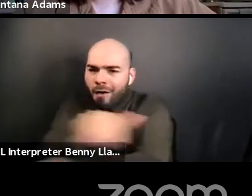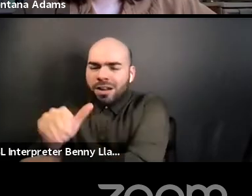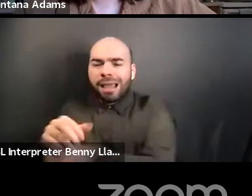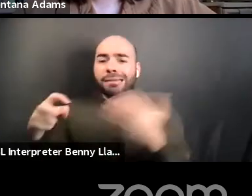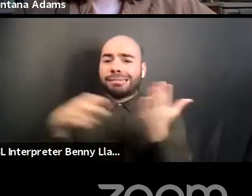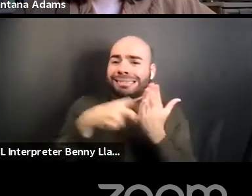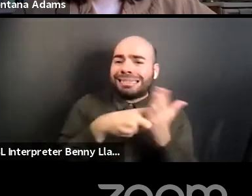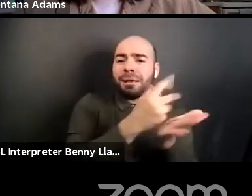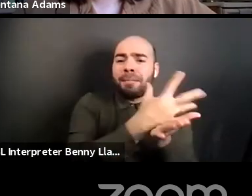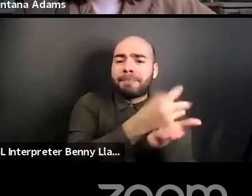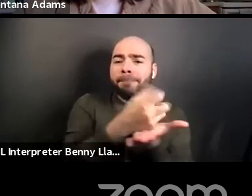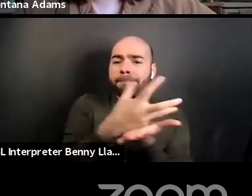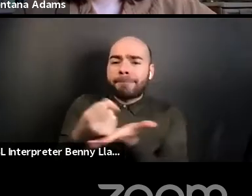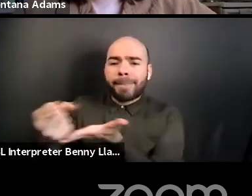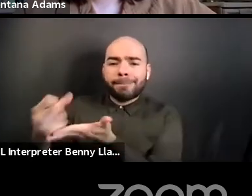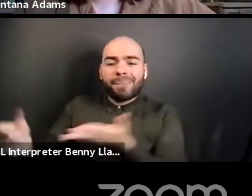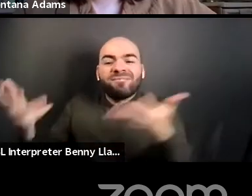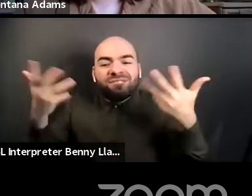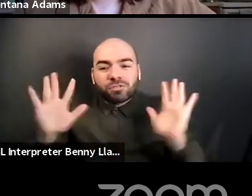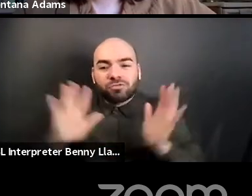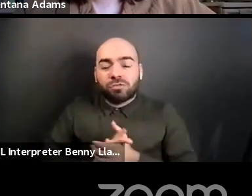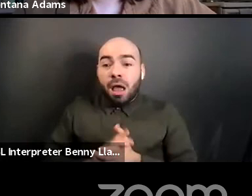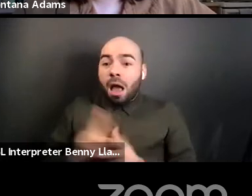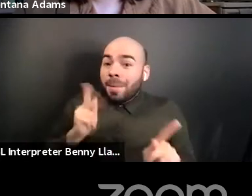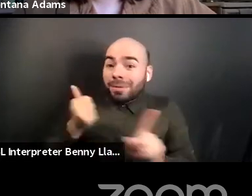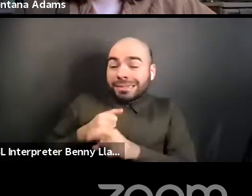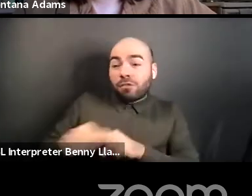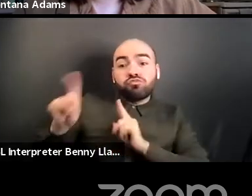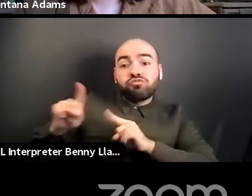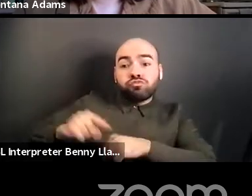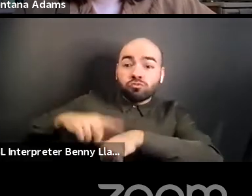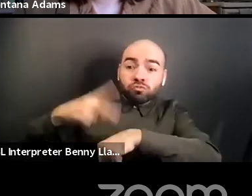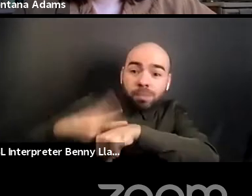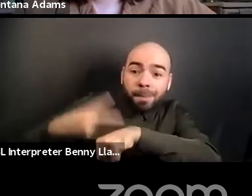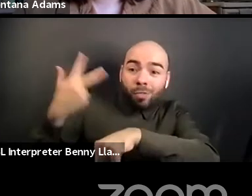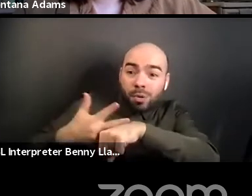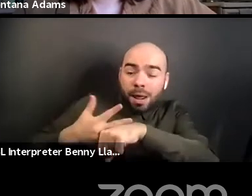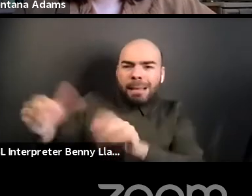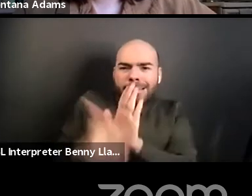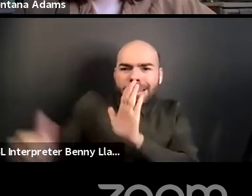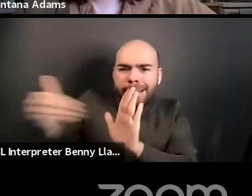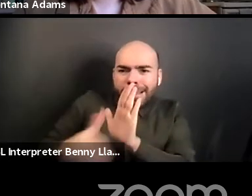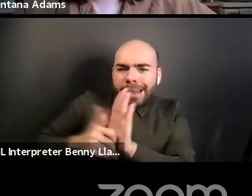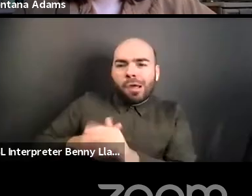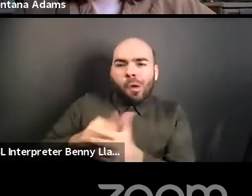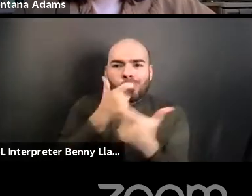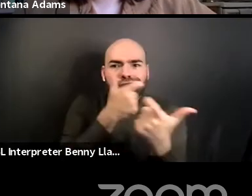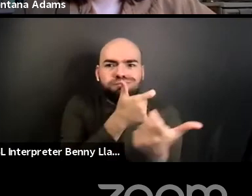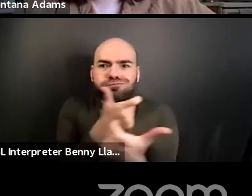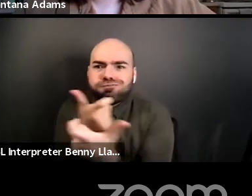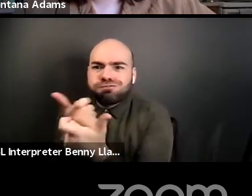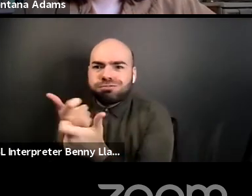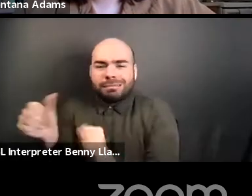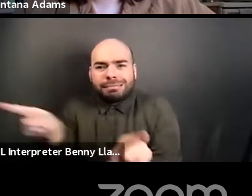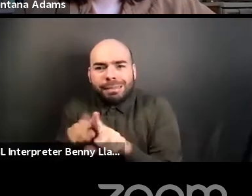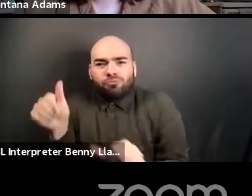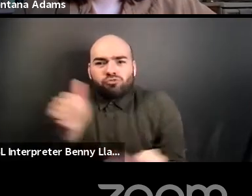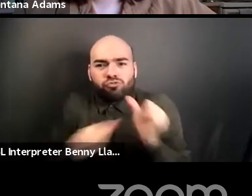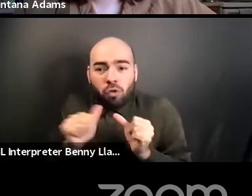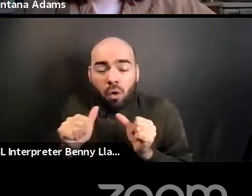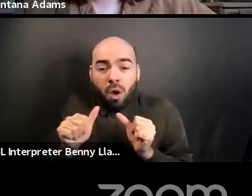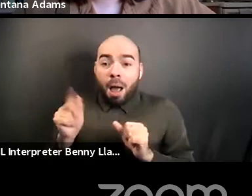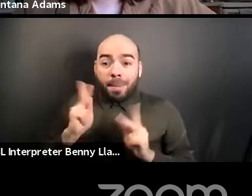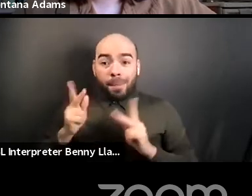night. And people came twice, three times to watch the show. And of course, some people at my university thought, oh, this